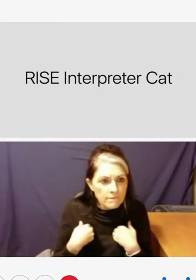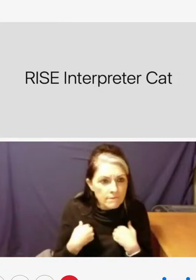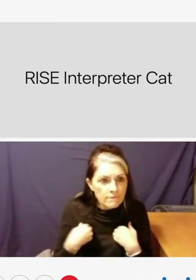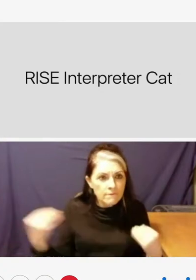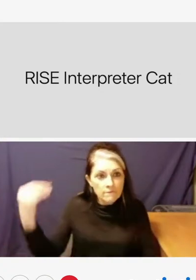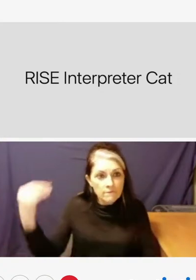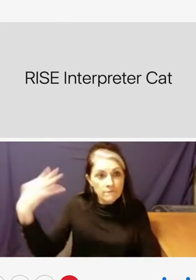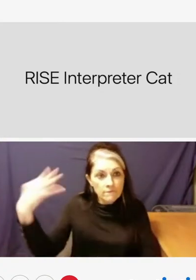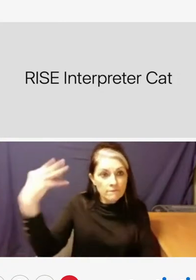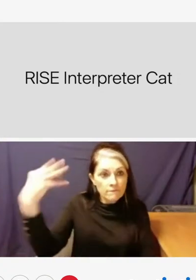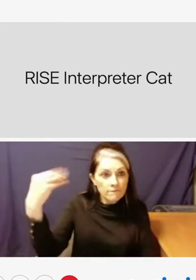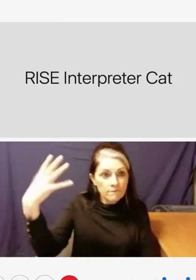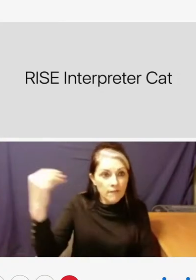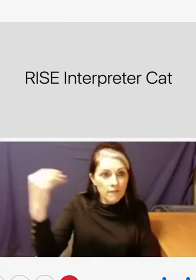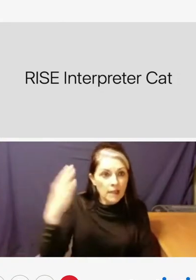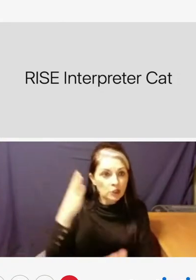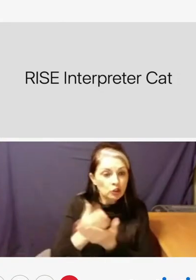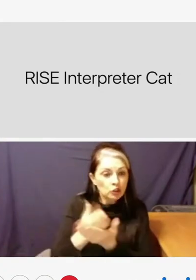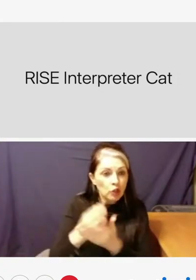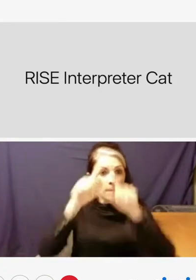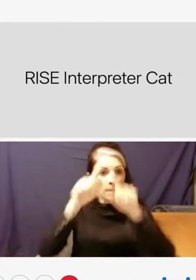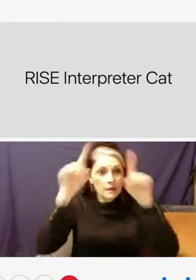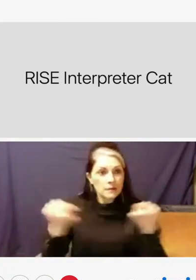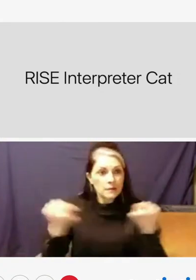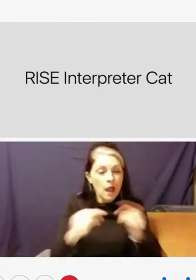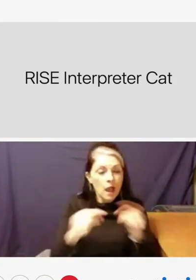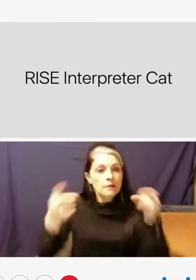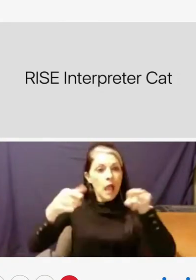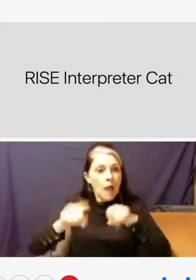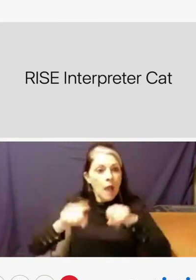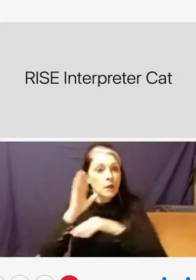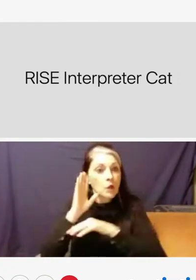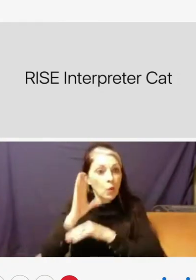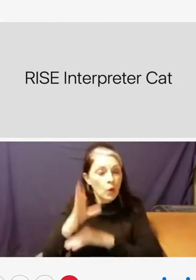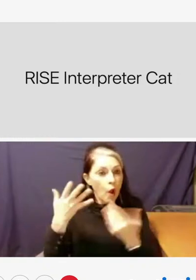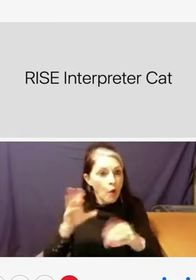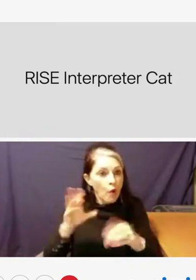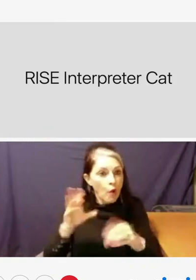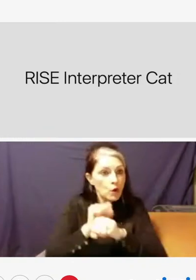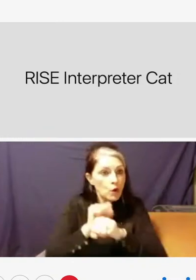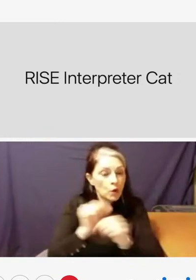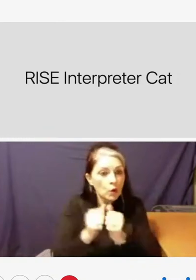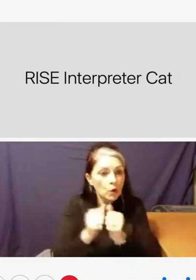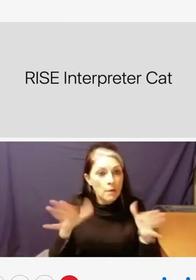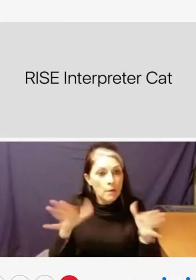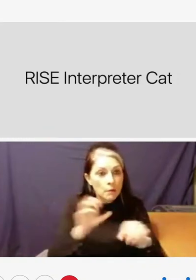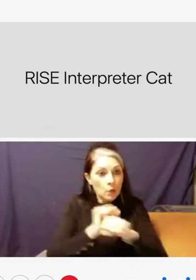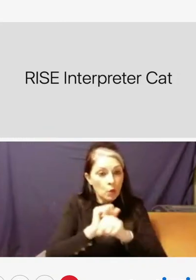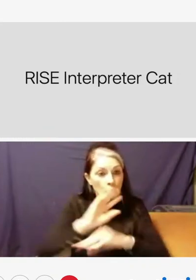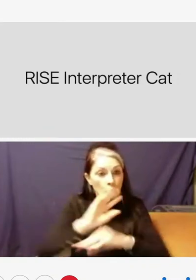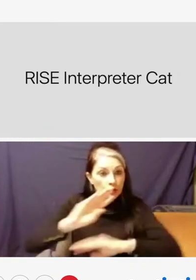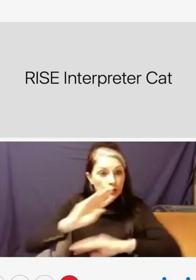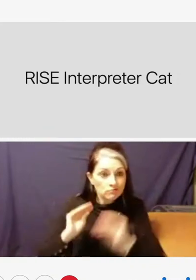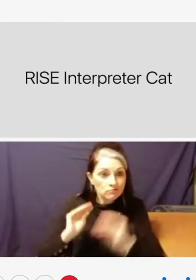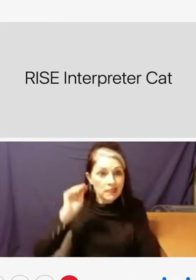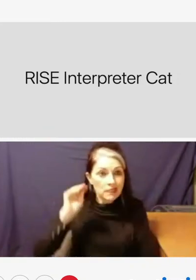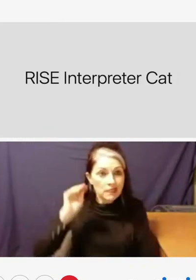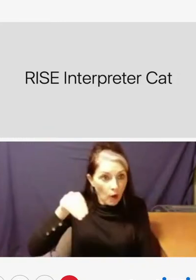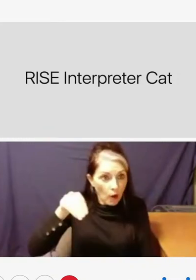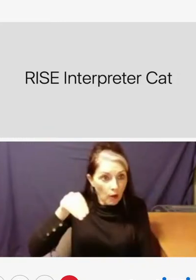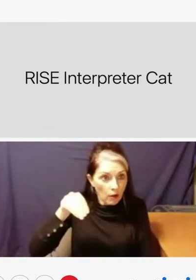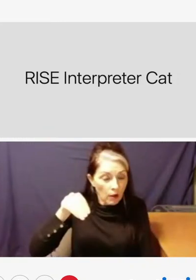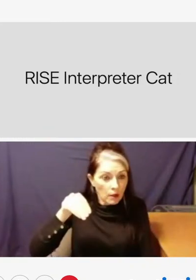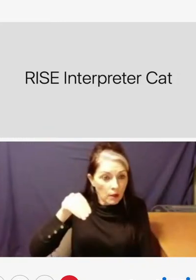to there they have are already working with Public Works to put it in and I just I just it's it says a